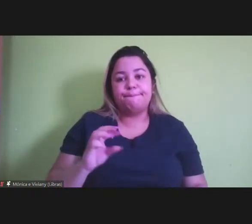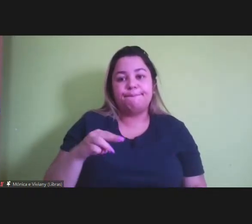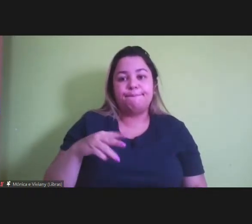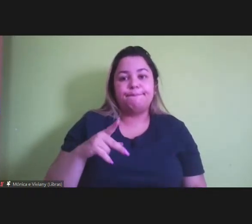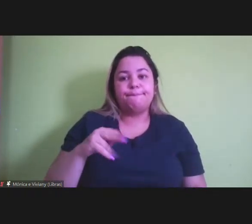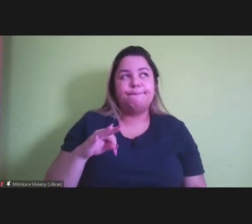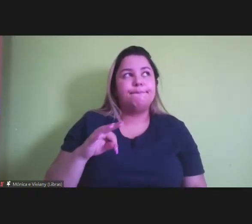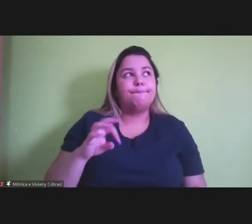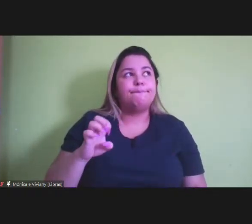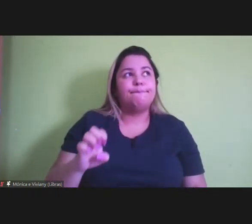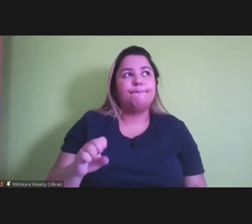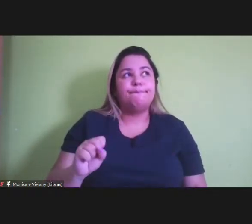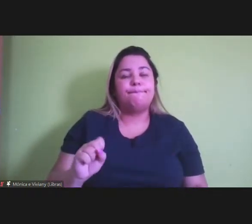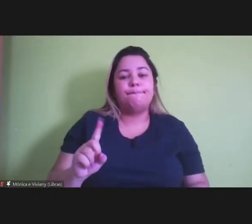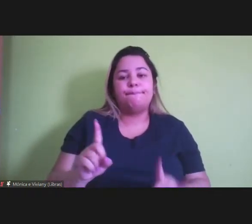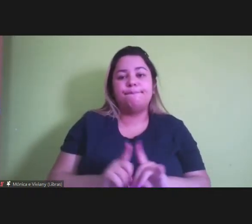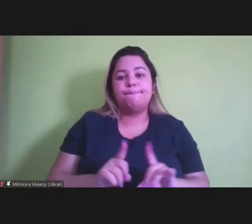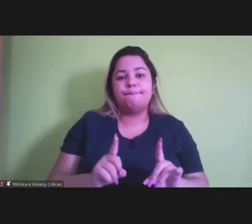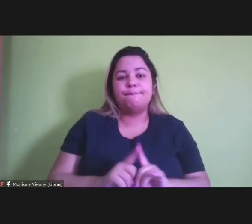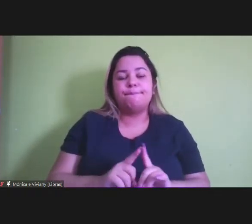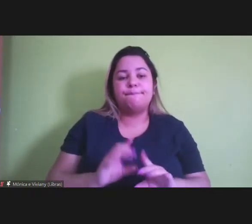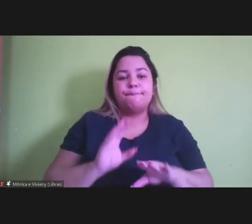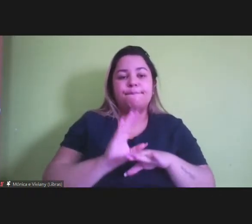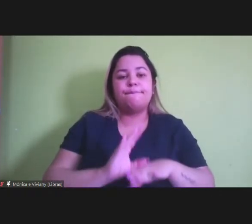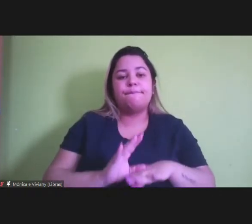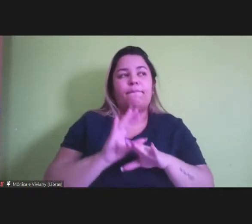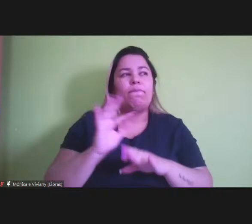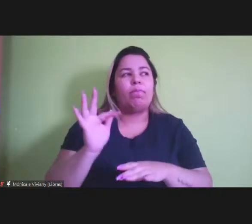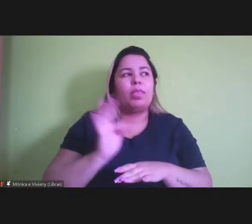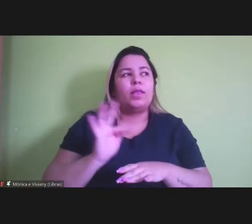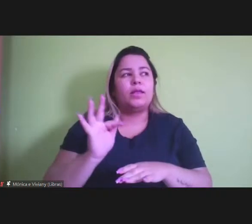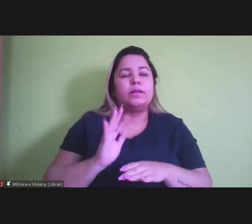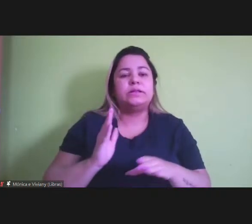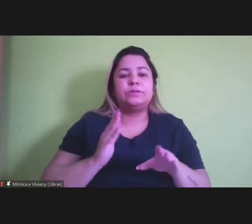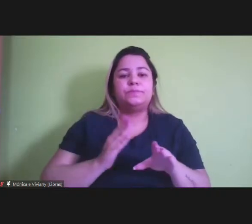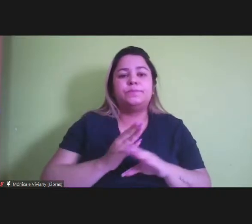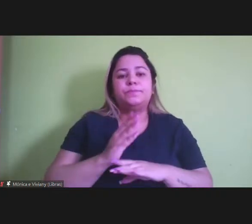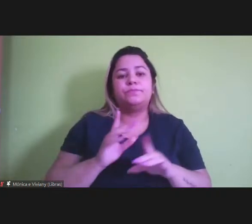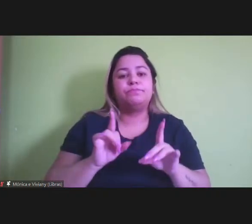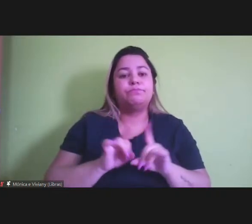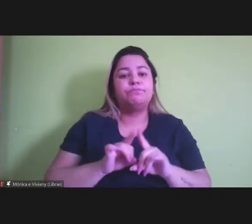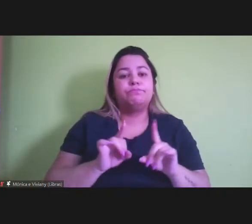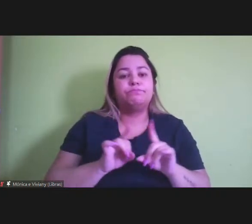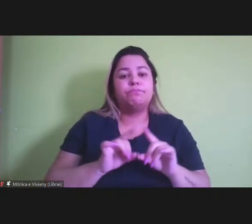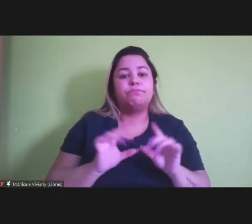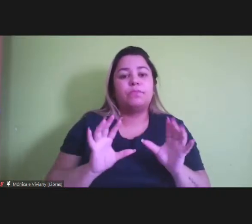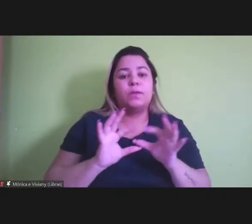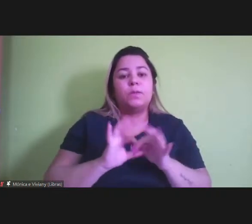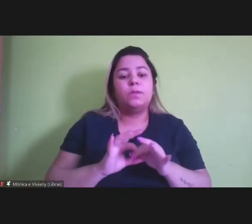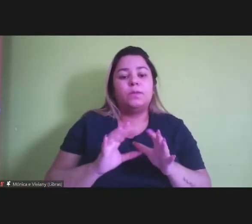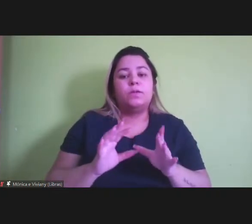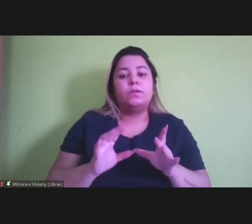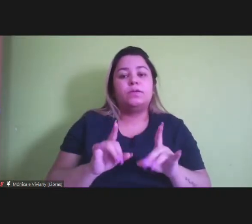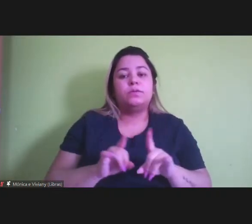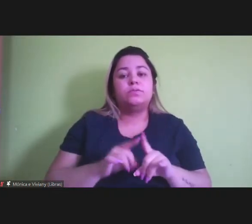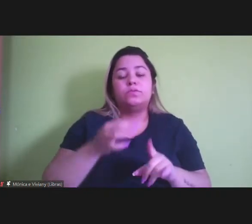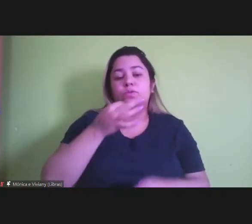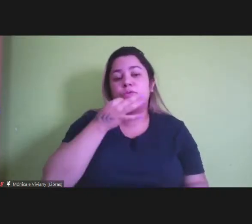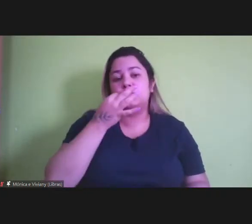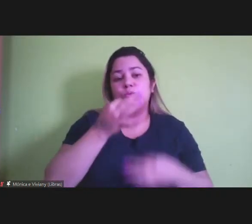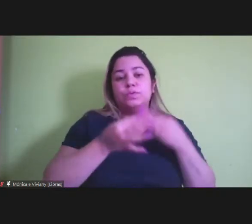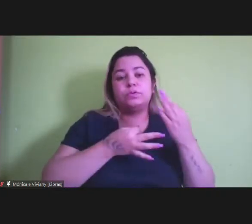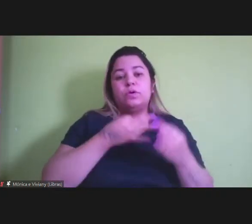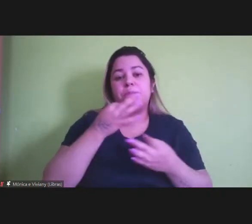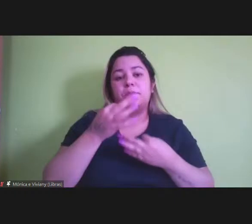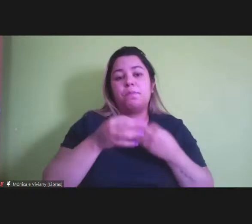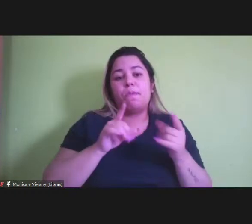for only for the components that should be discussed. So the Federal Council gets in this sphere to orient, to forward,